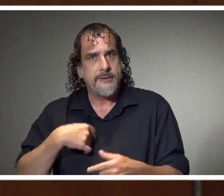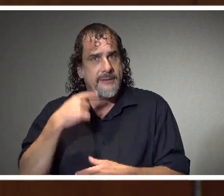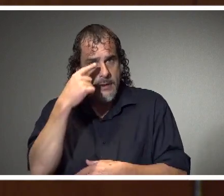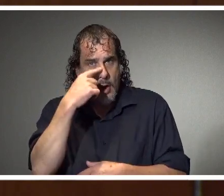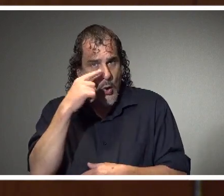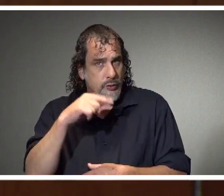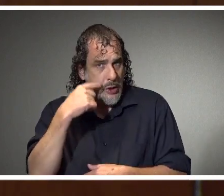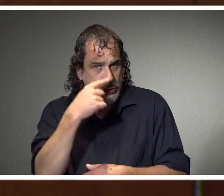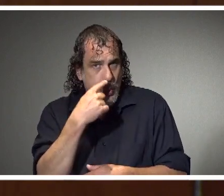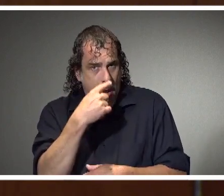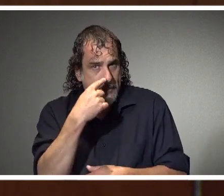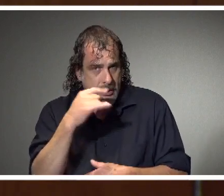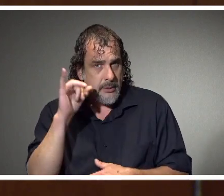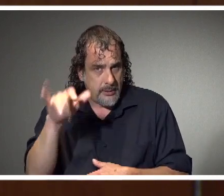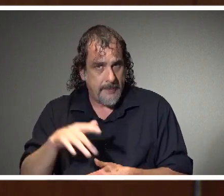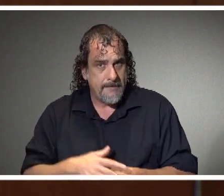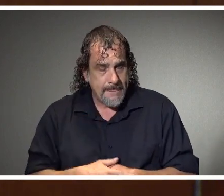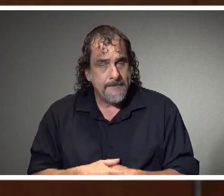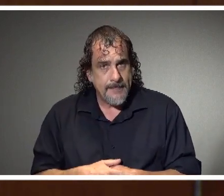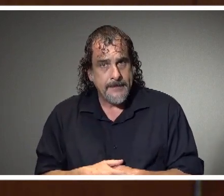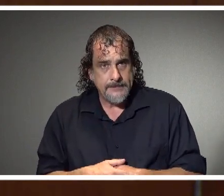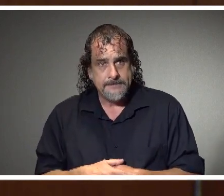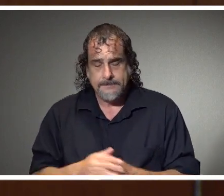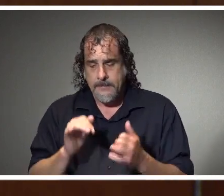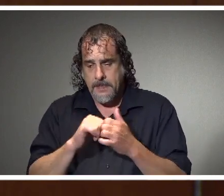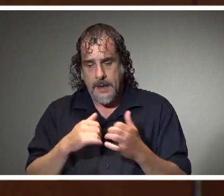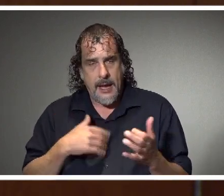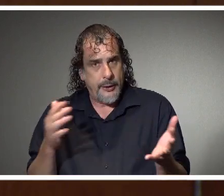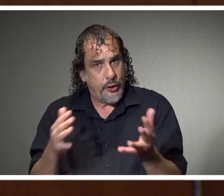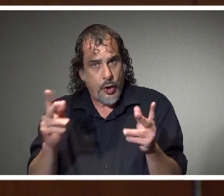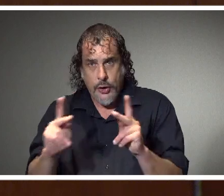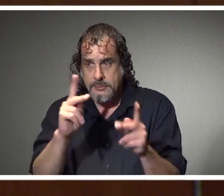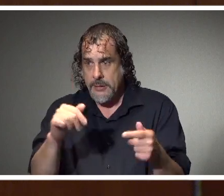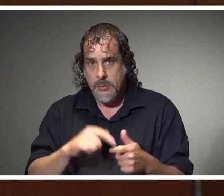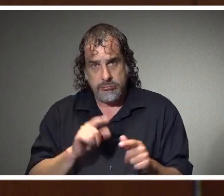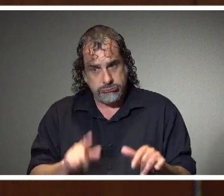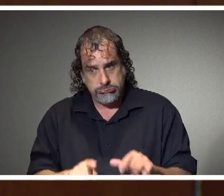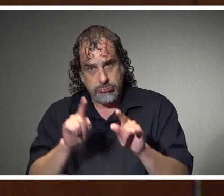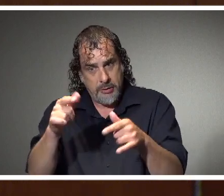swab. Again, regarding testing, I encourage people to get tested if they need it.